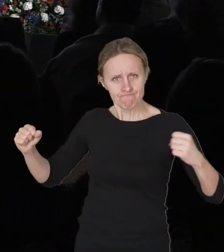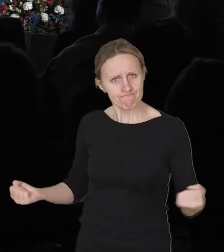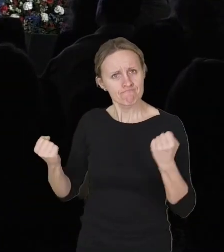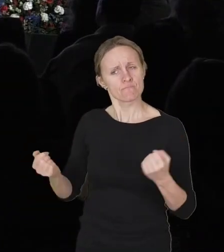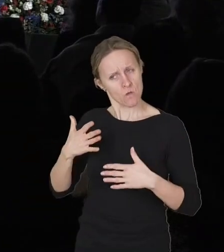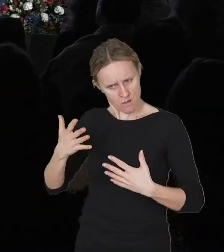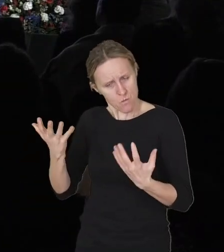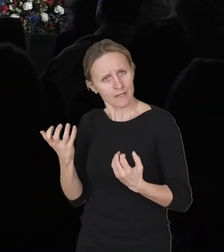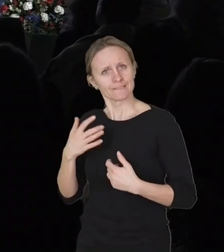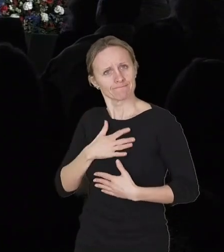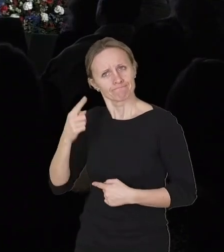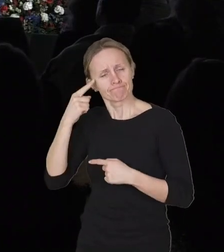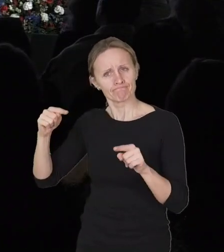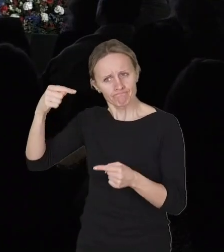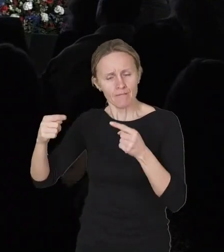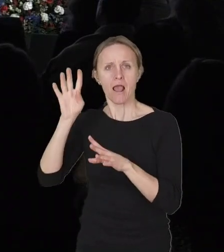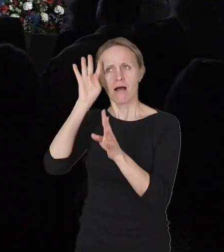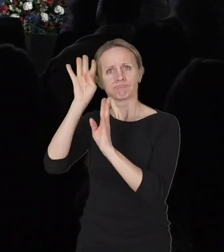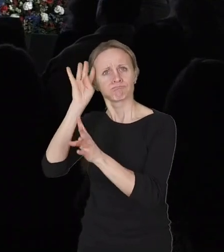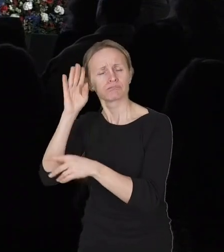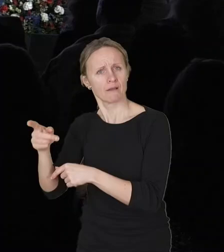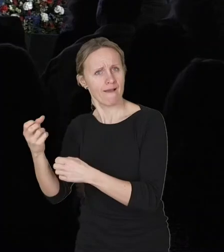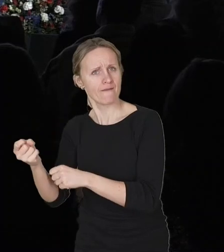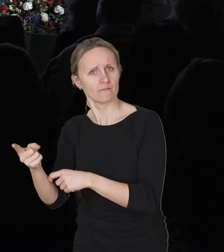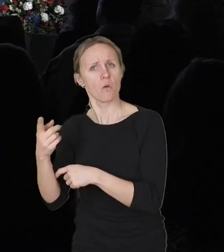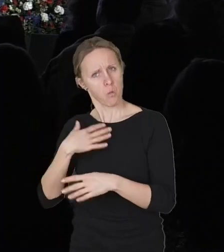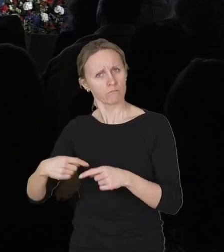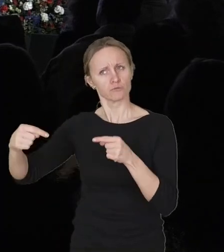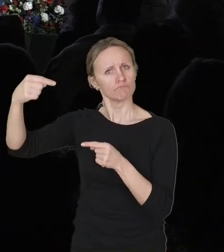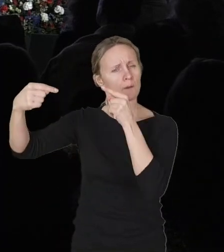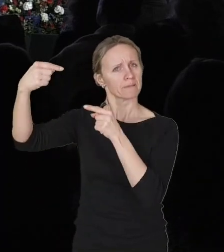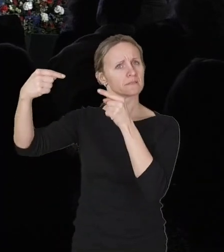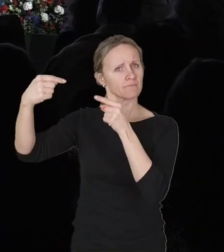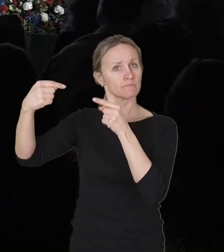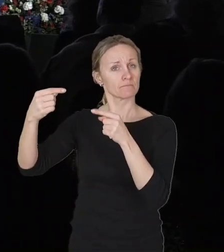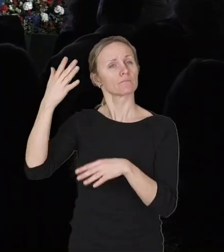all agreeing on the importance of cohesion policy,